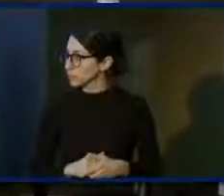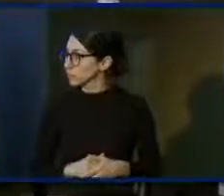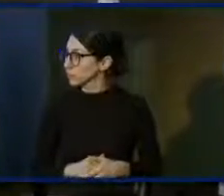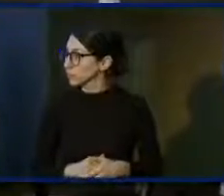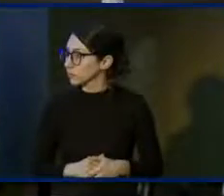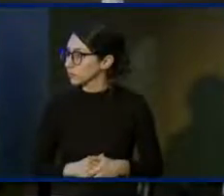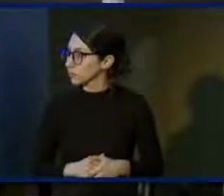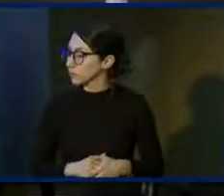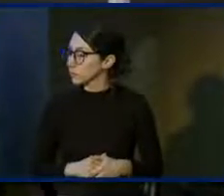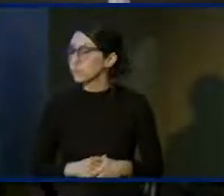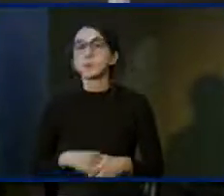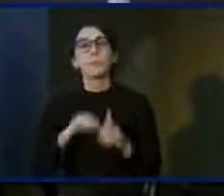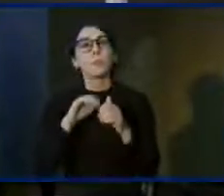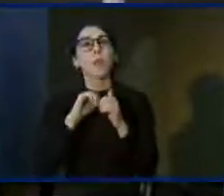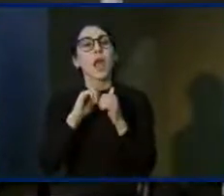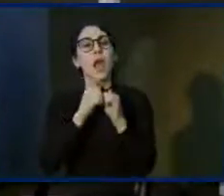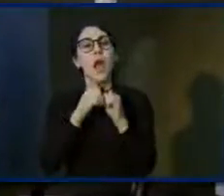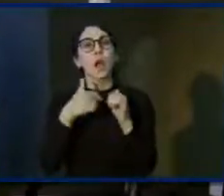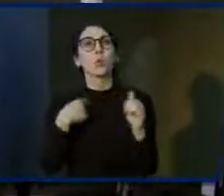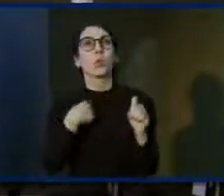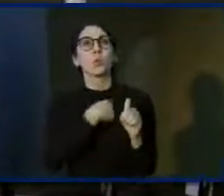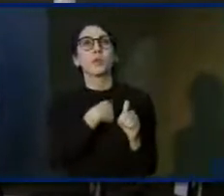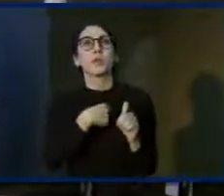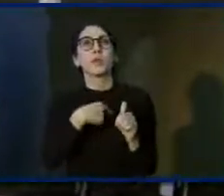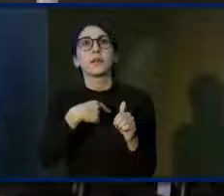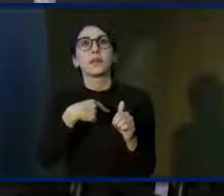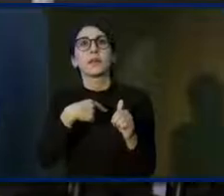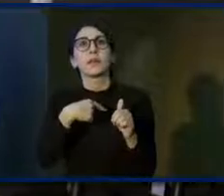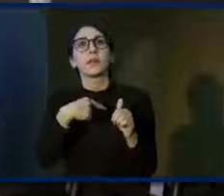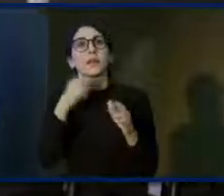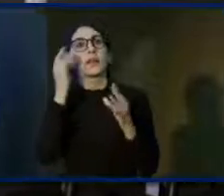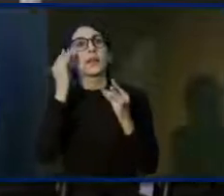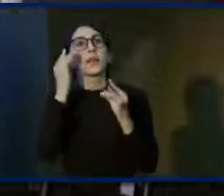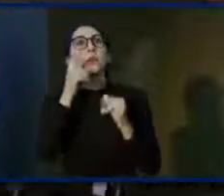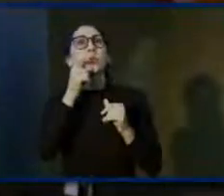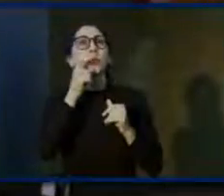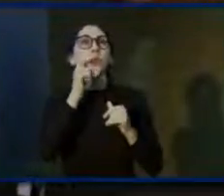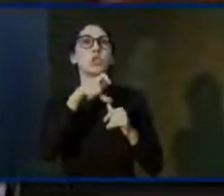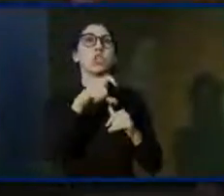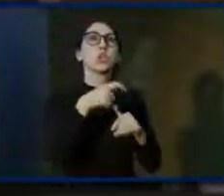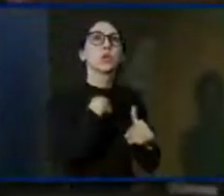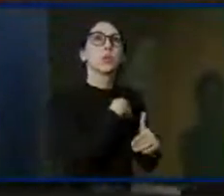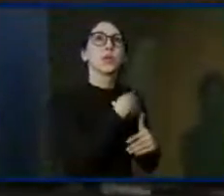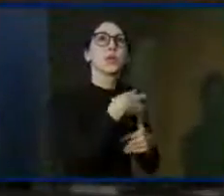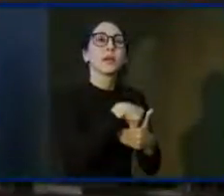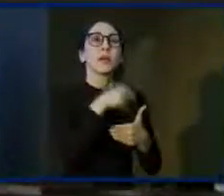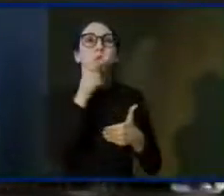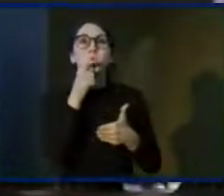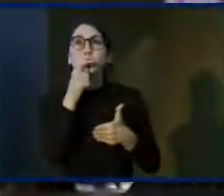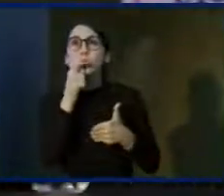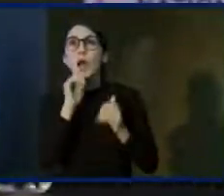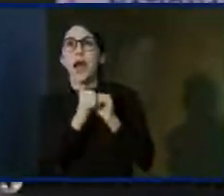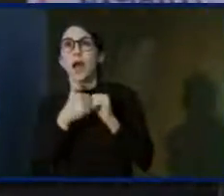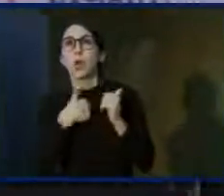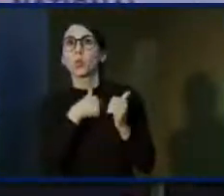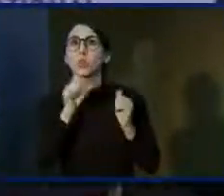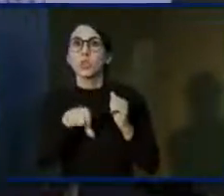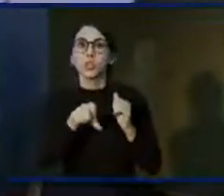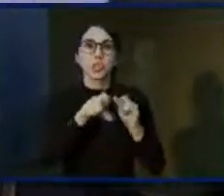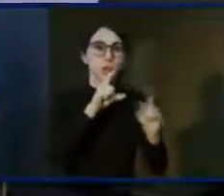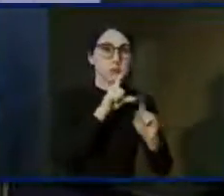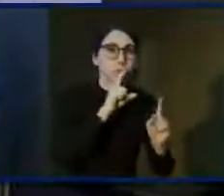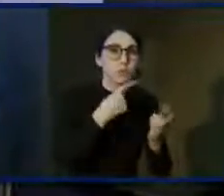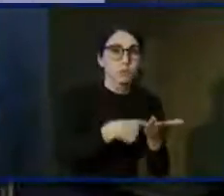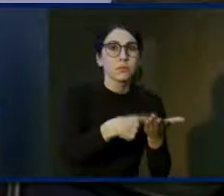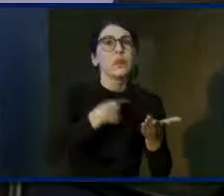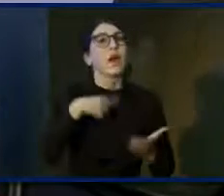the way in which we look at who should be engaged and how should we engage them, I did see a young man had